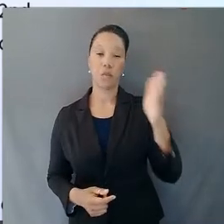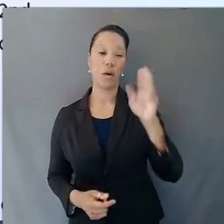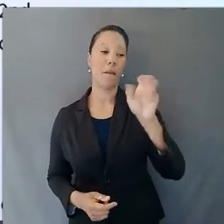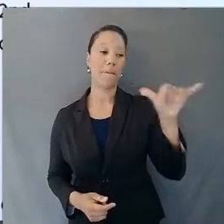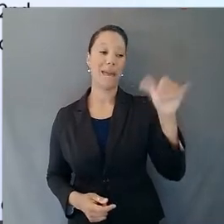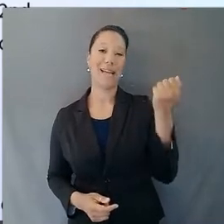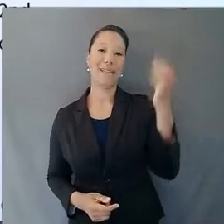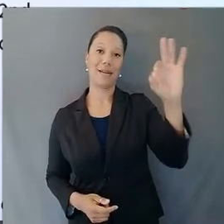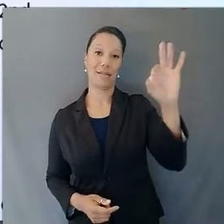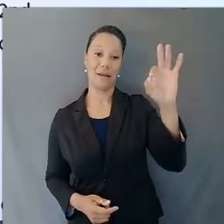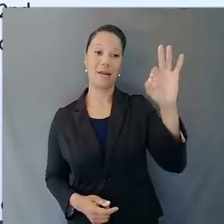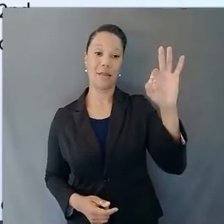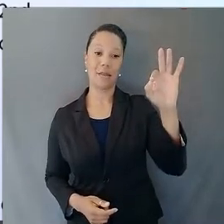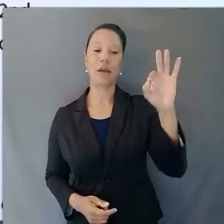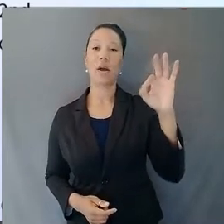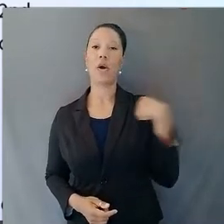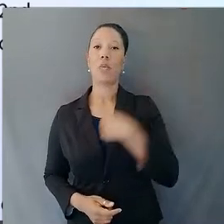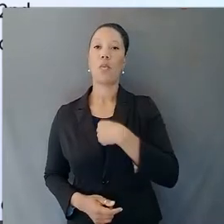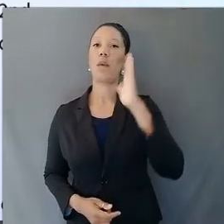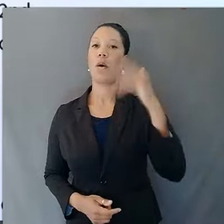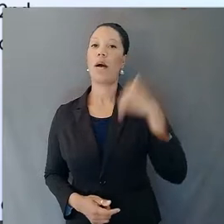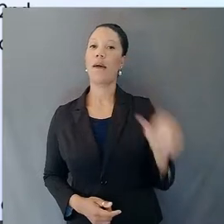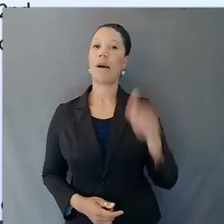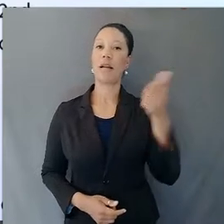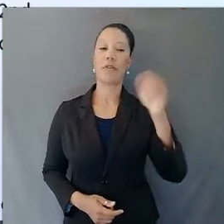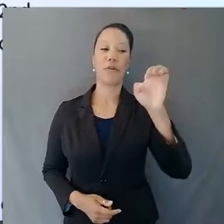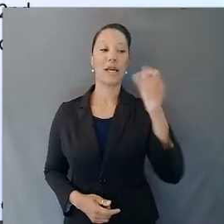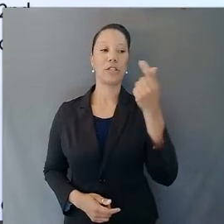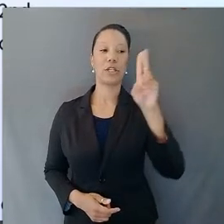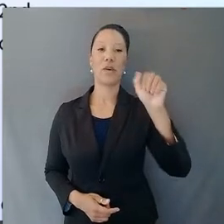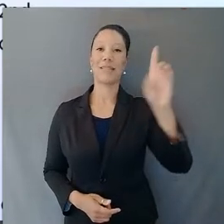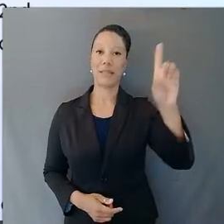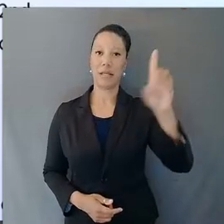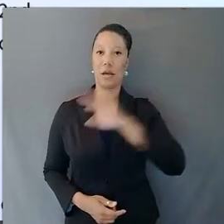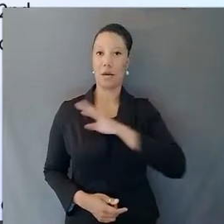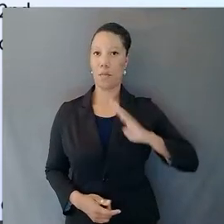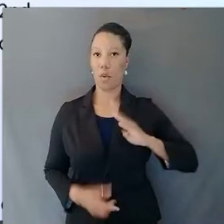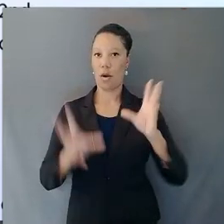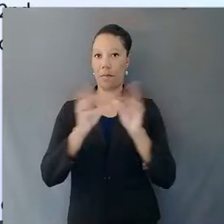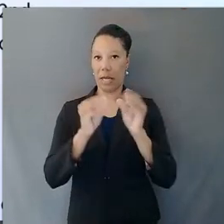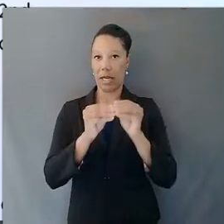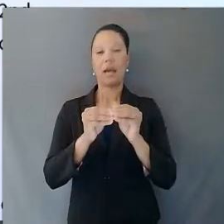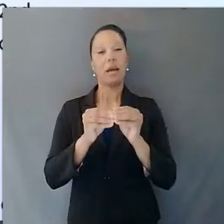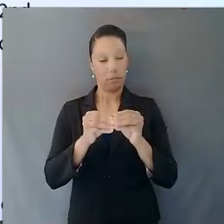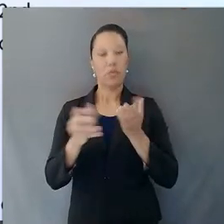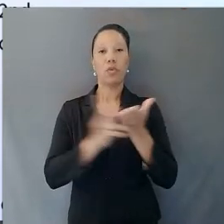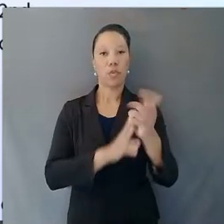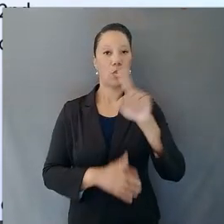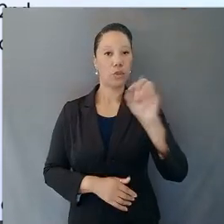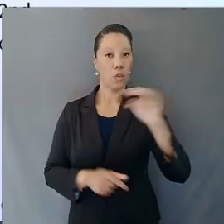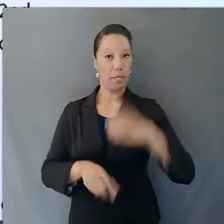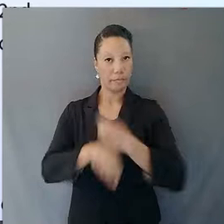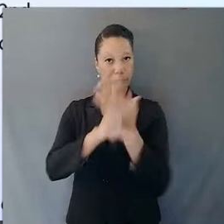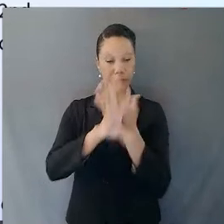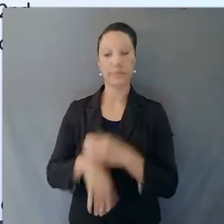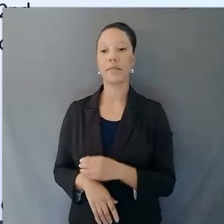19th is when we're scheduled to have another EGUSD board meeting. It'll be via Zoom again. And then on